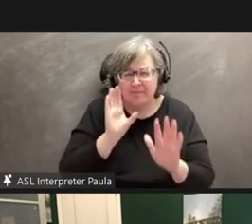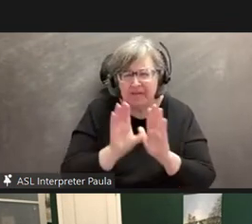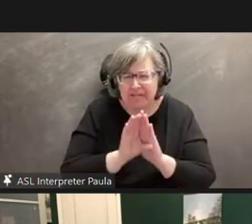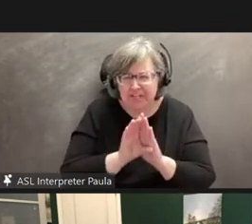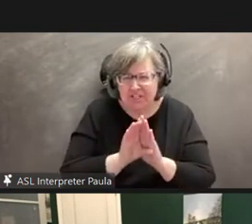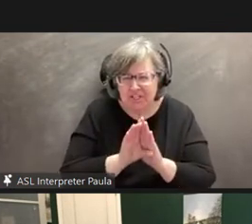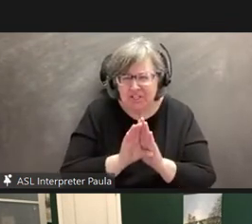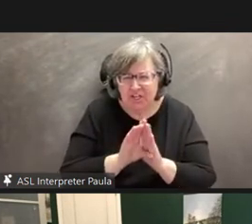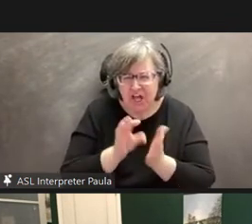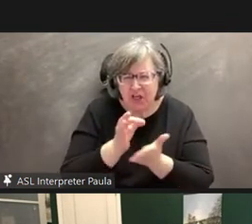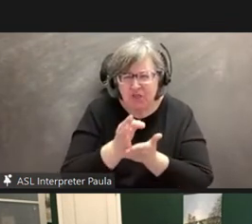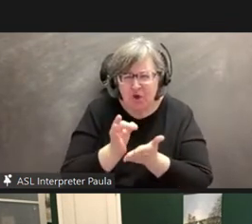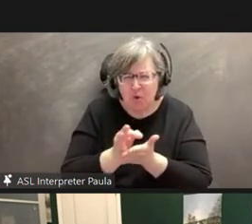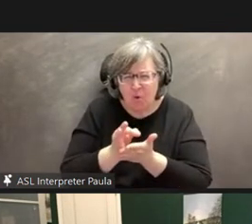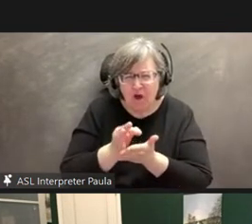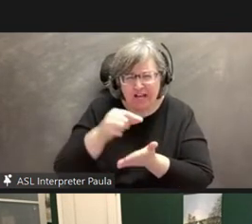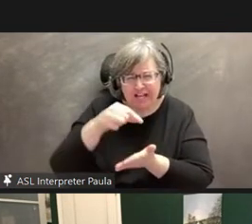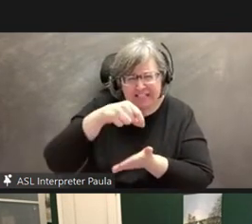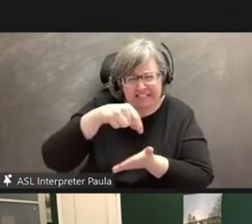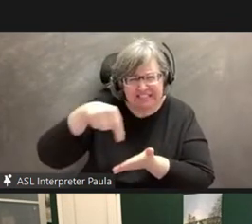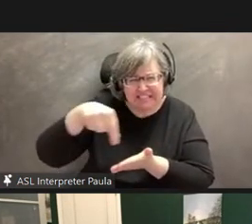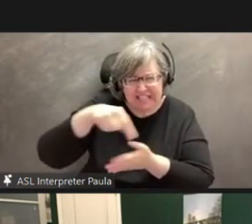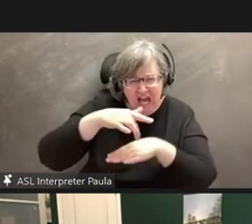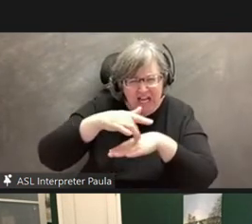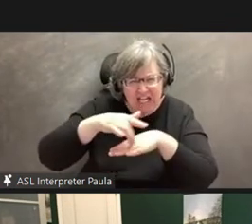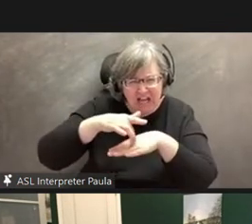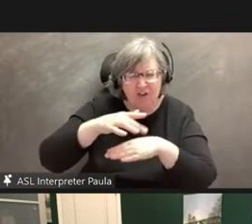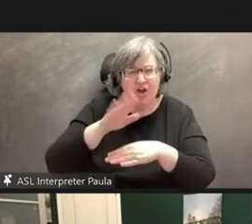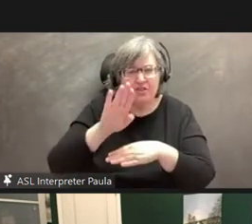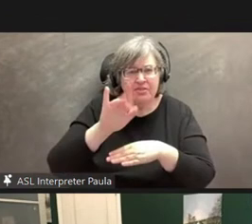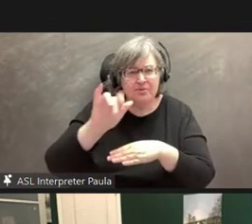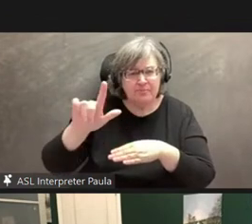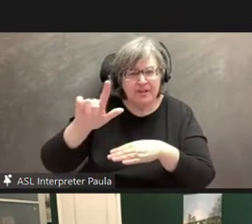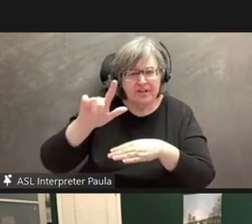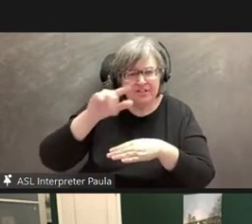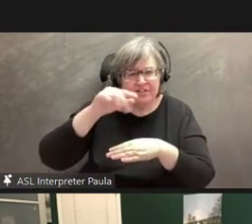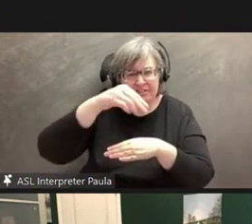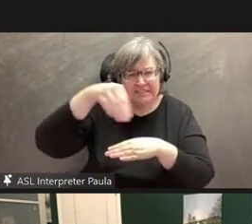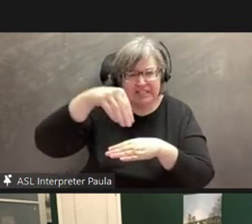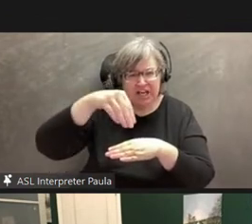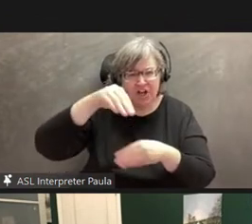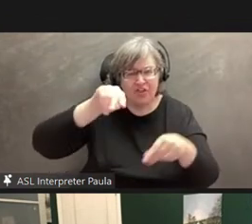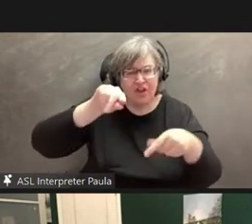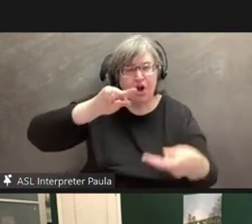the coin slot and the bill slot, are they reversed in the new model?